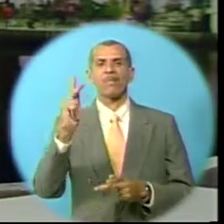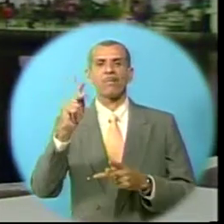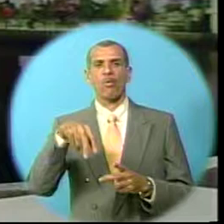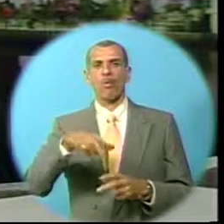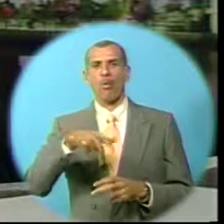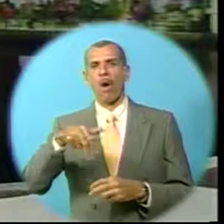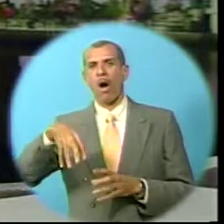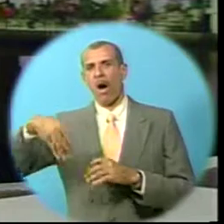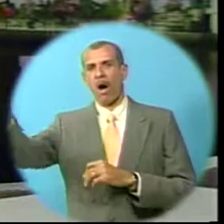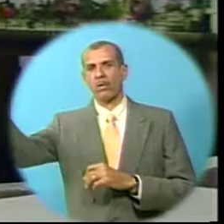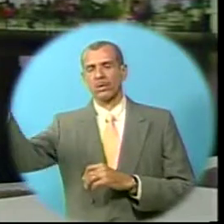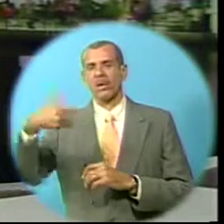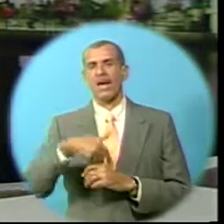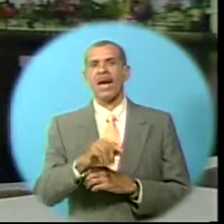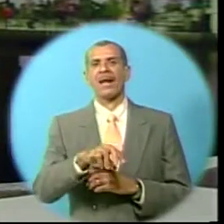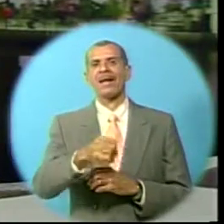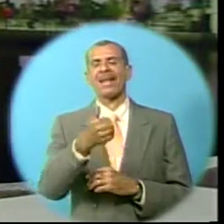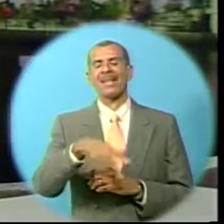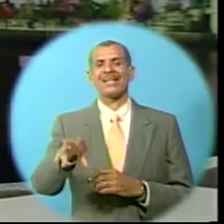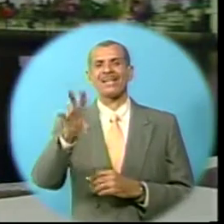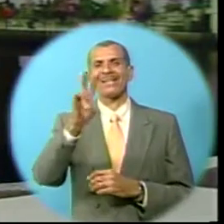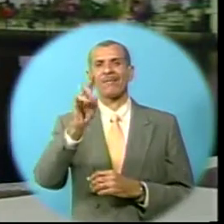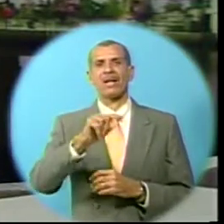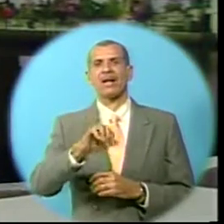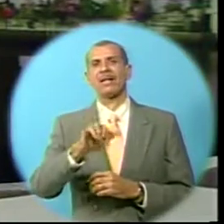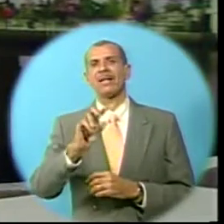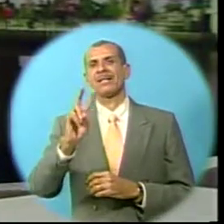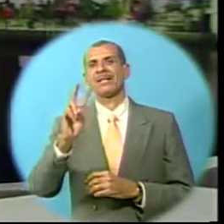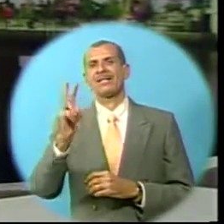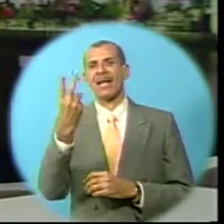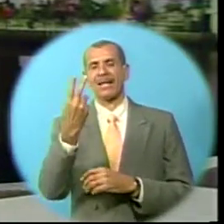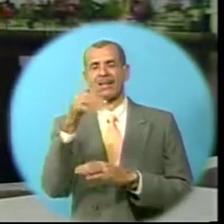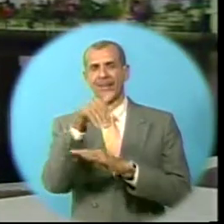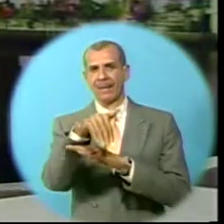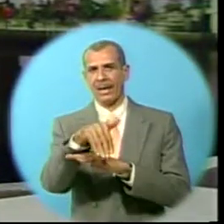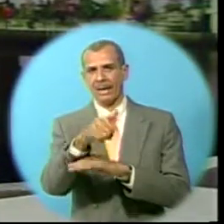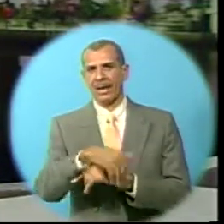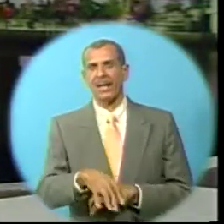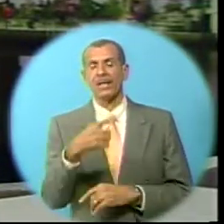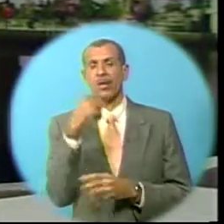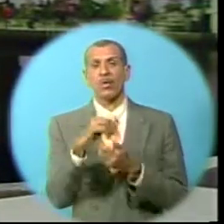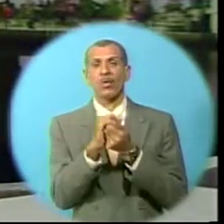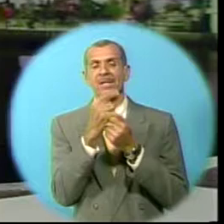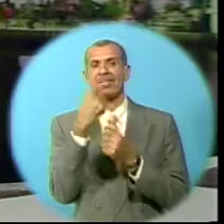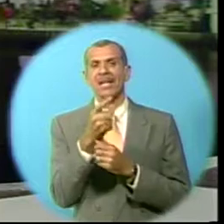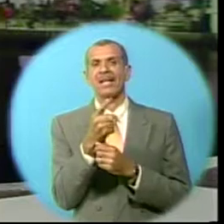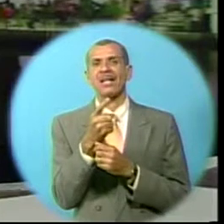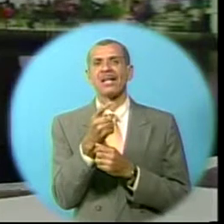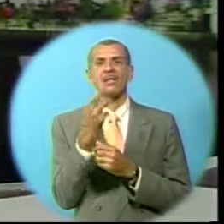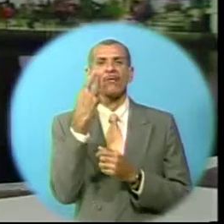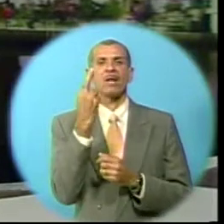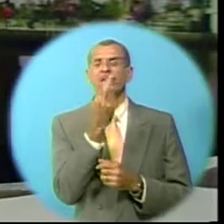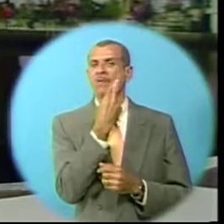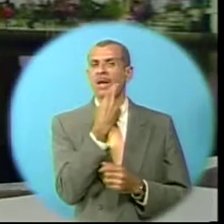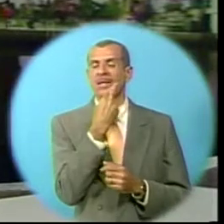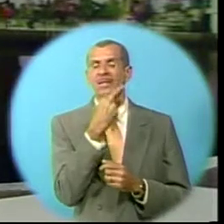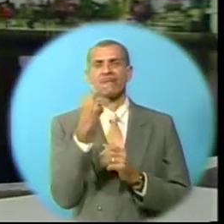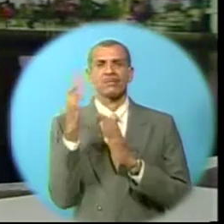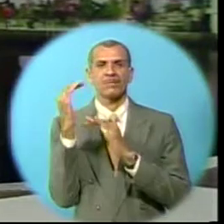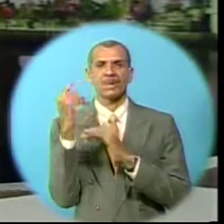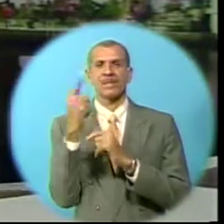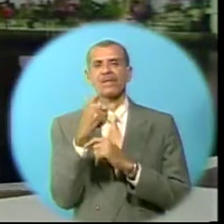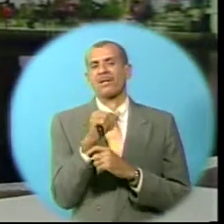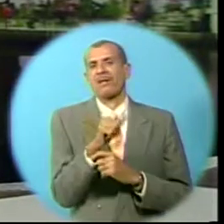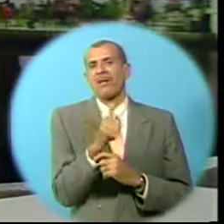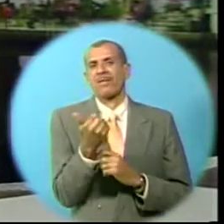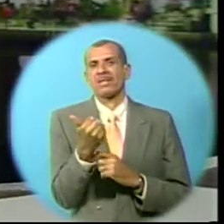on one night, while another 70 guests walked out on the second night. The owner also said that the reputations of that restaurant and others in